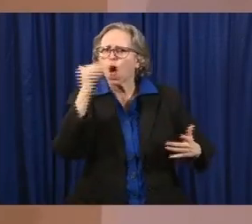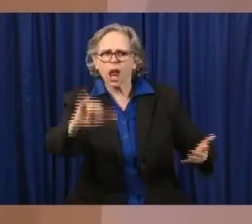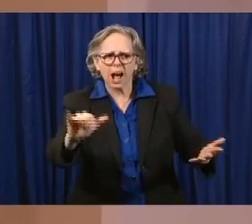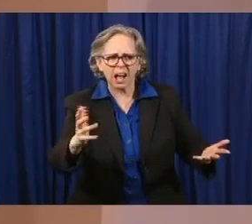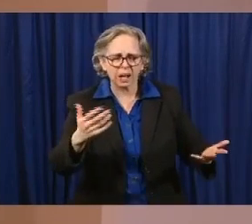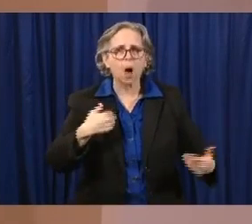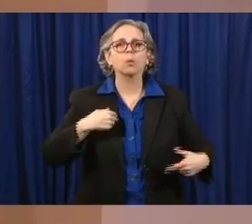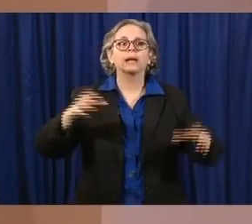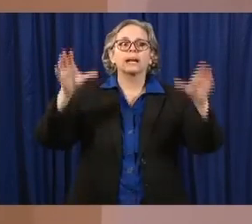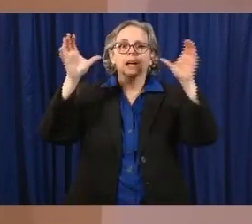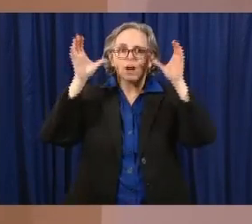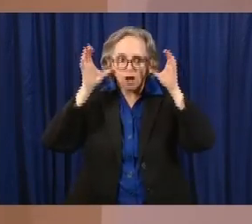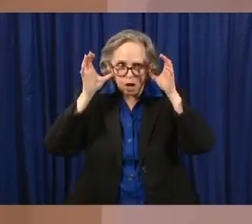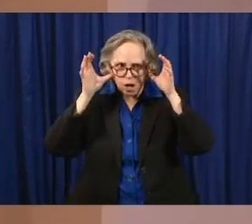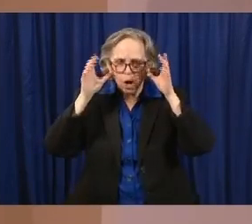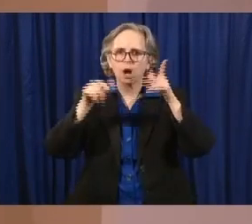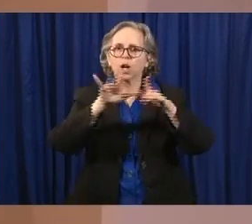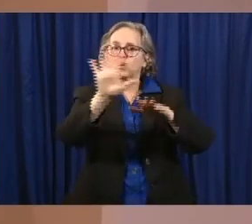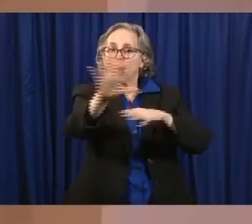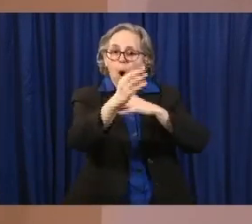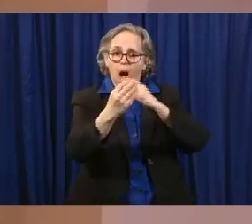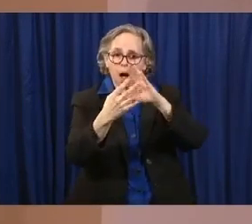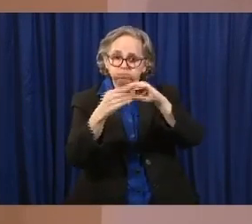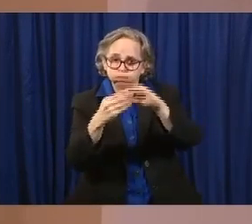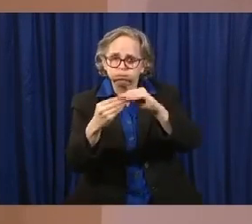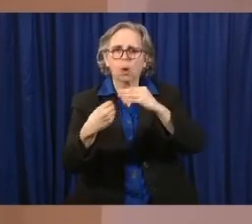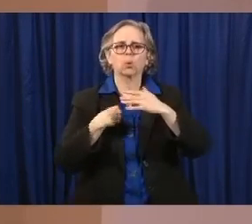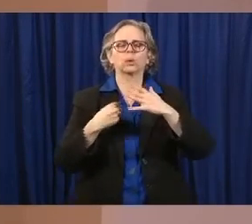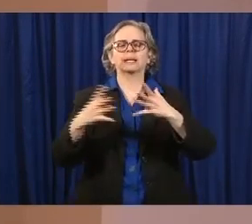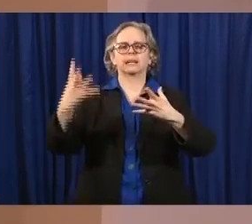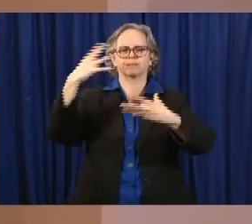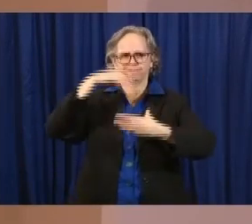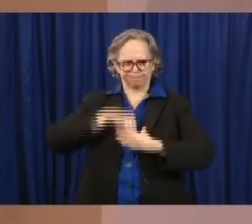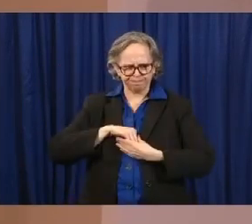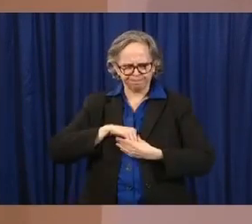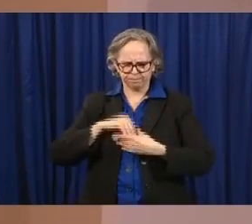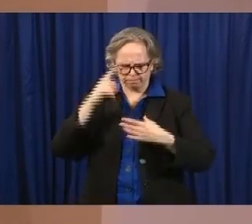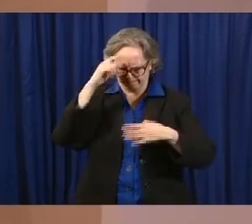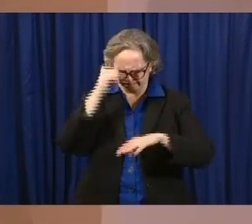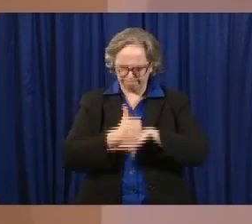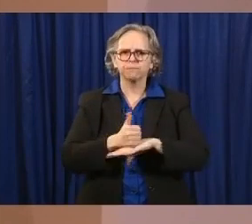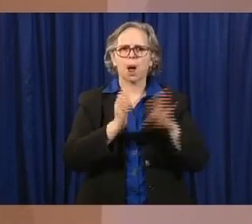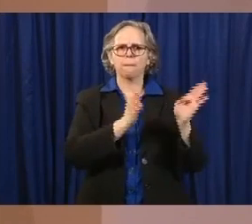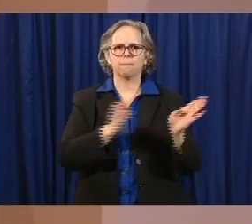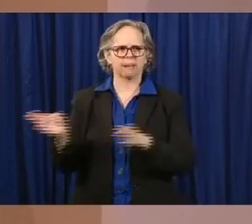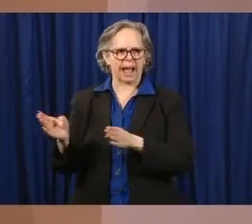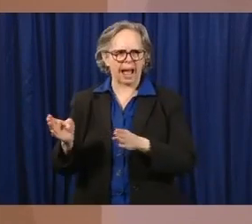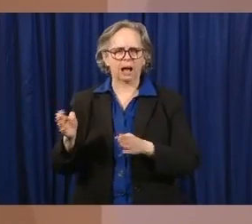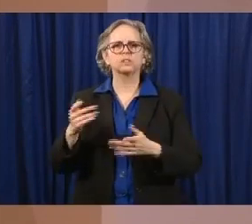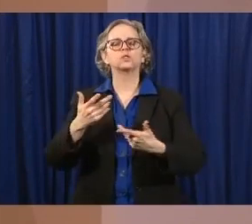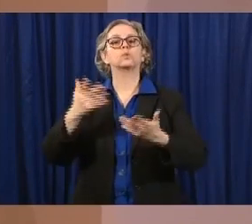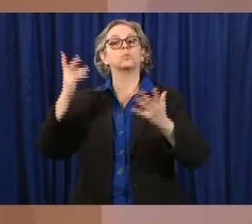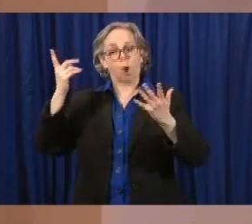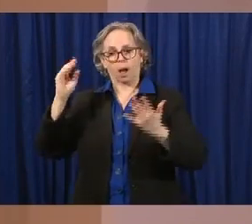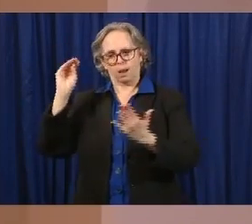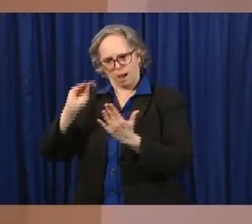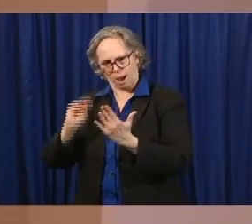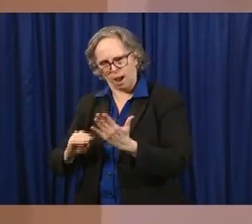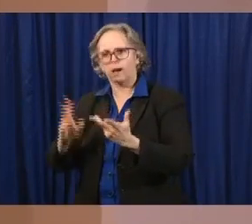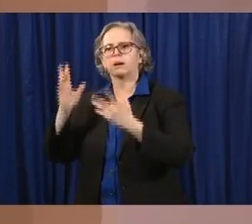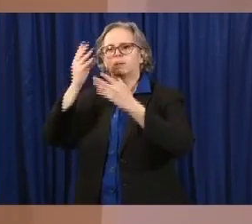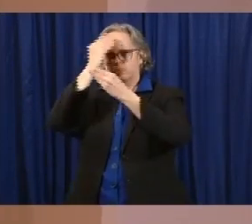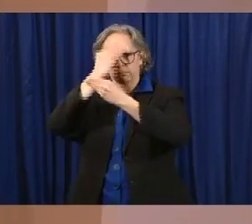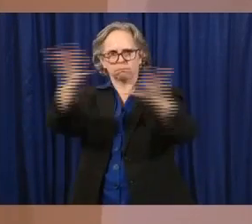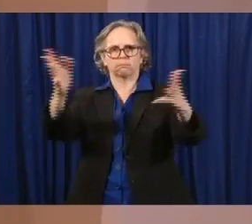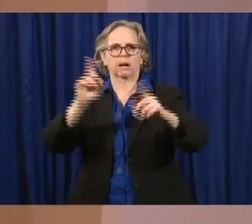advice, and trying to put a plan together to help give you the answers that you need. We know, because we get this